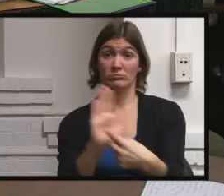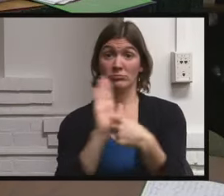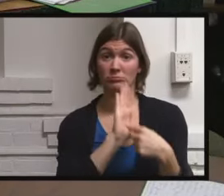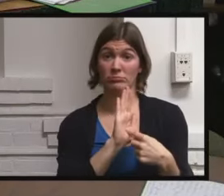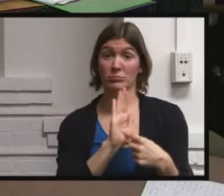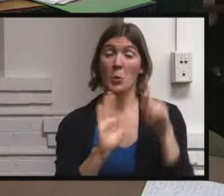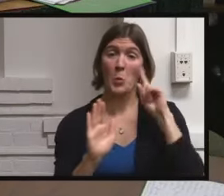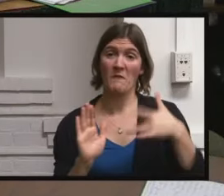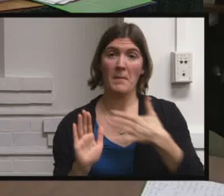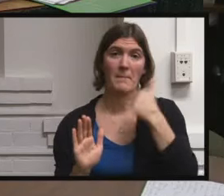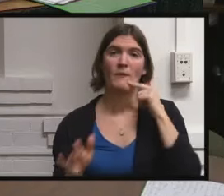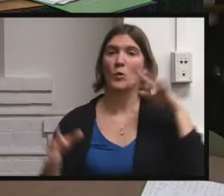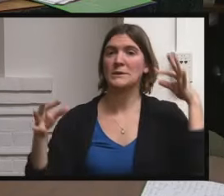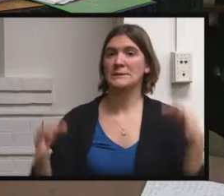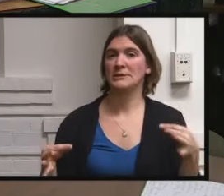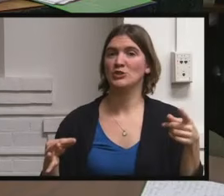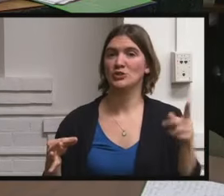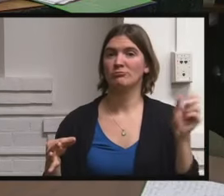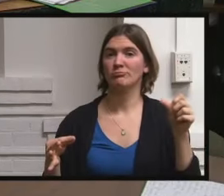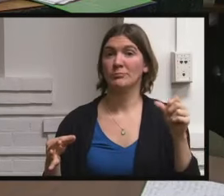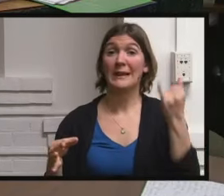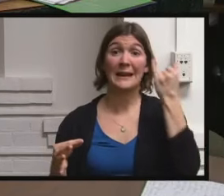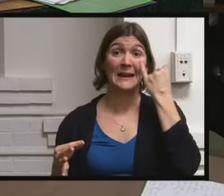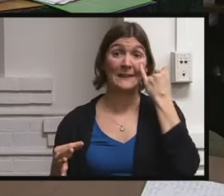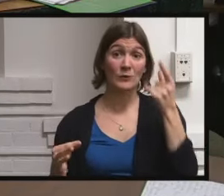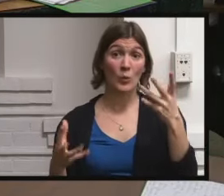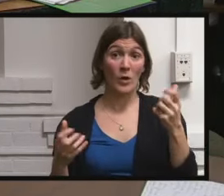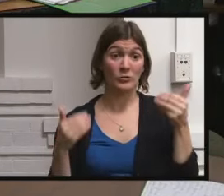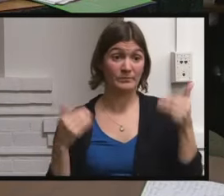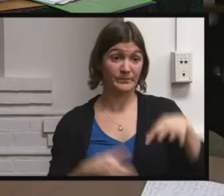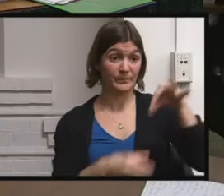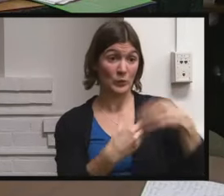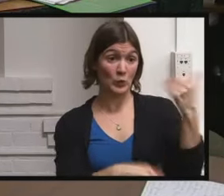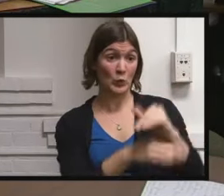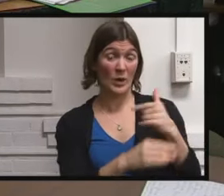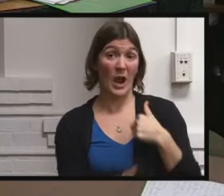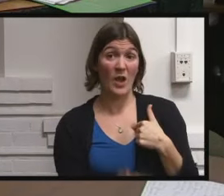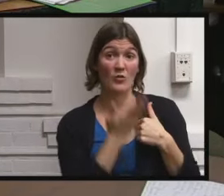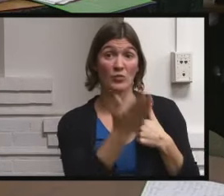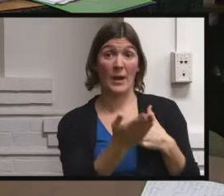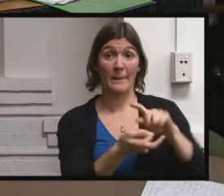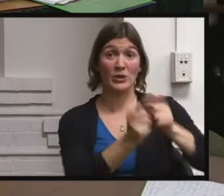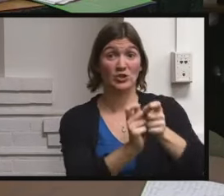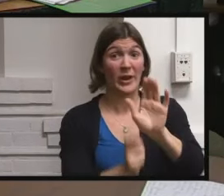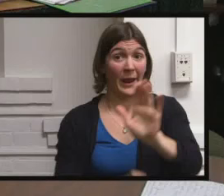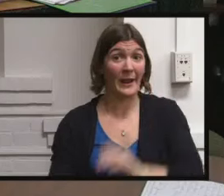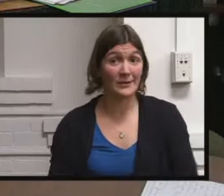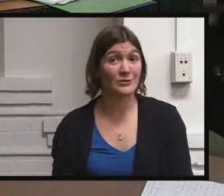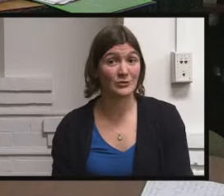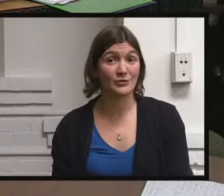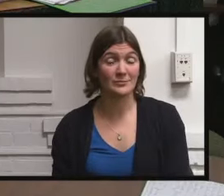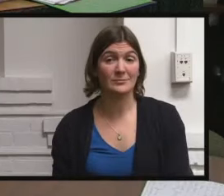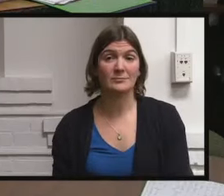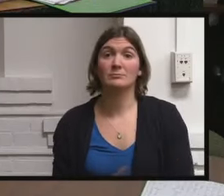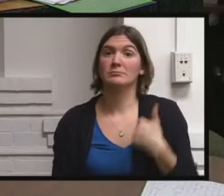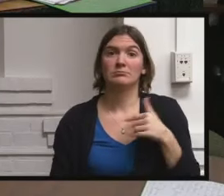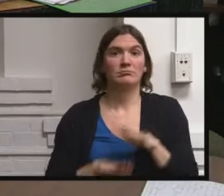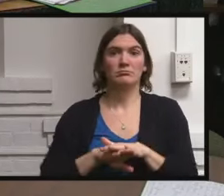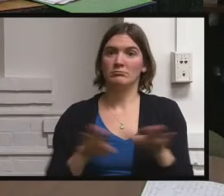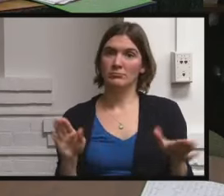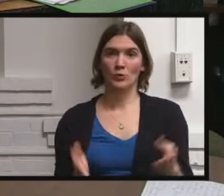verified information in front of you. If you were to proceed tonight, our recommendation would change. And we would no longer